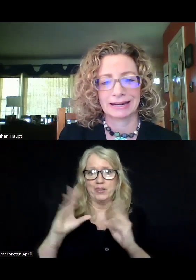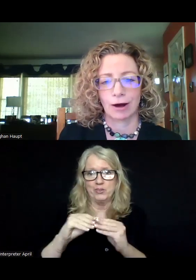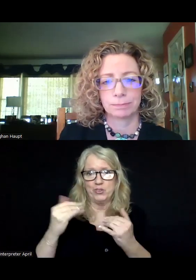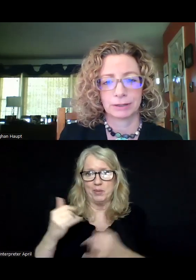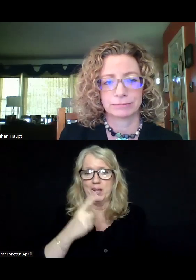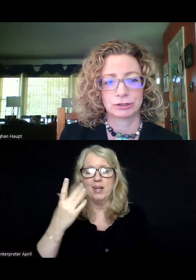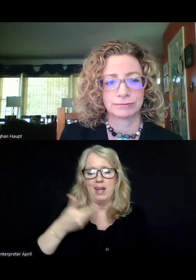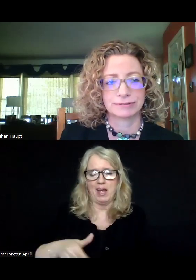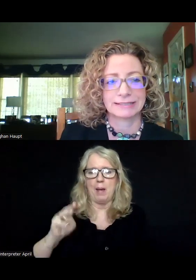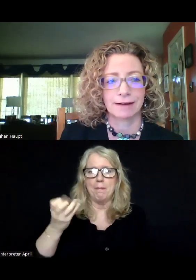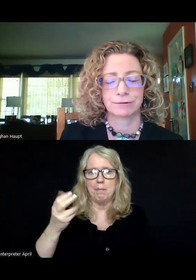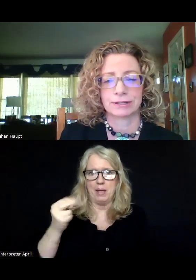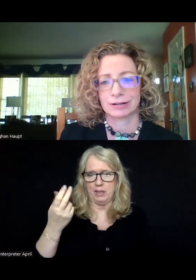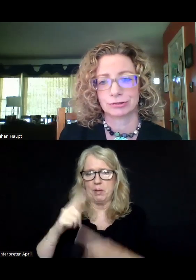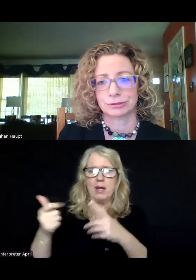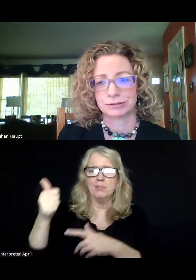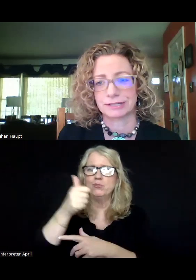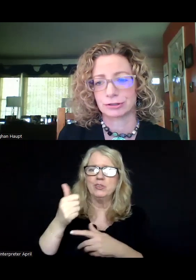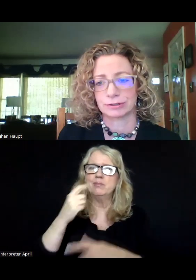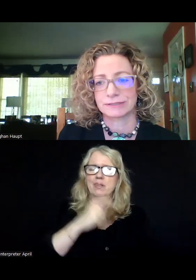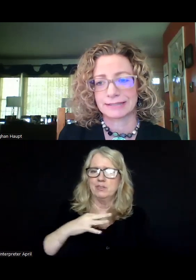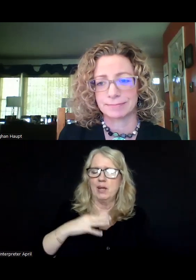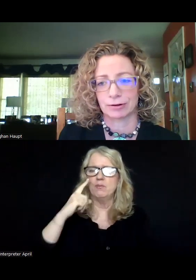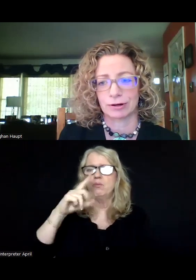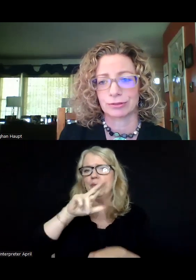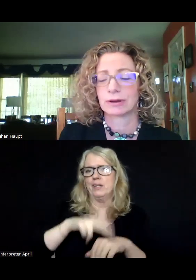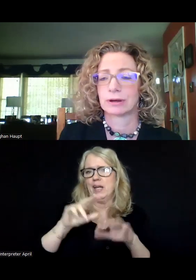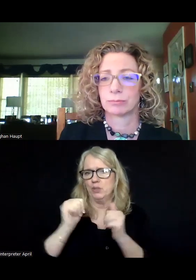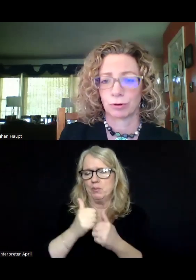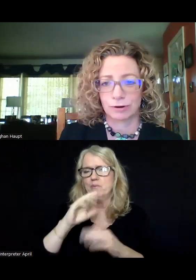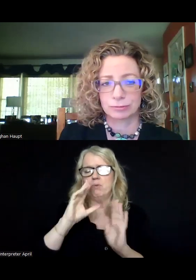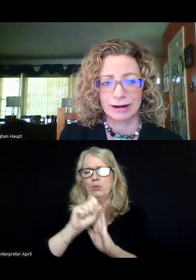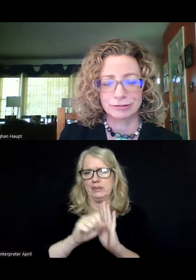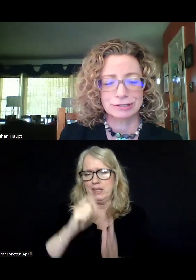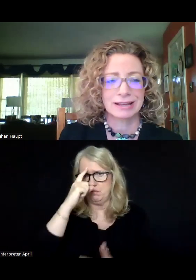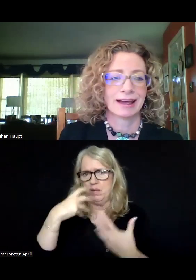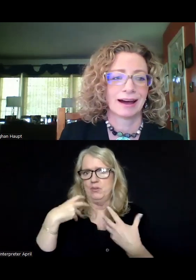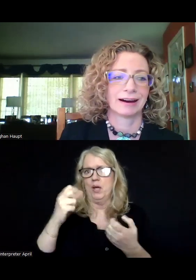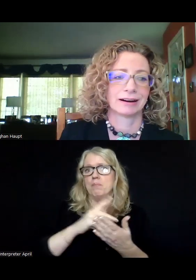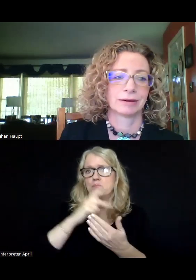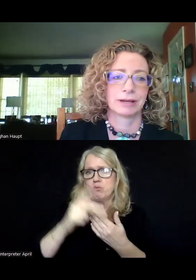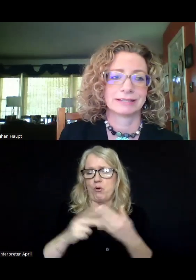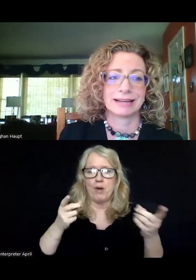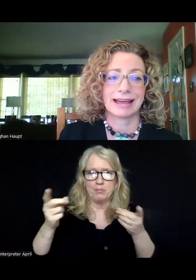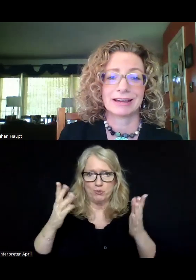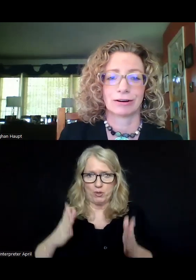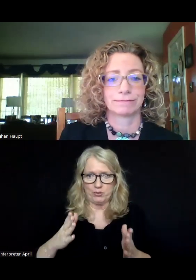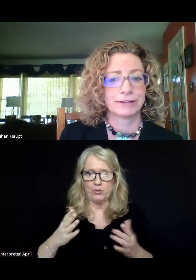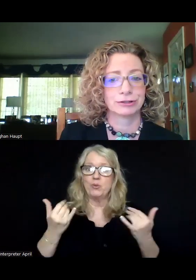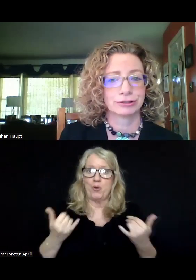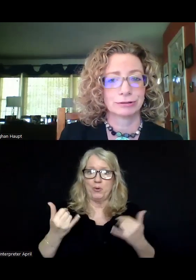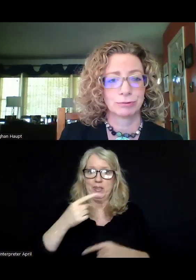I'm Megan Haupt. I'm Chief of Staff for the National Association of State Mental Health Program Directors. Today,